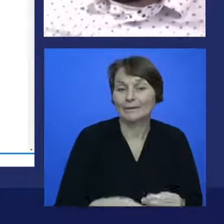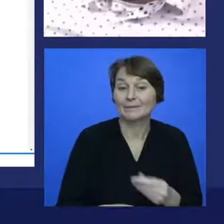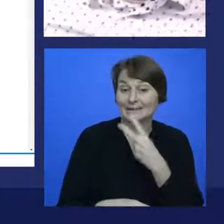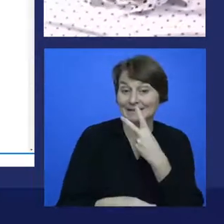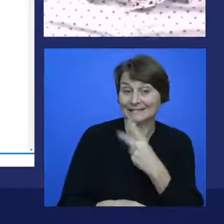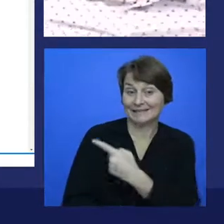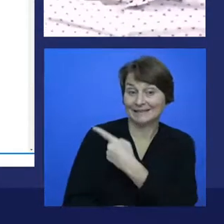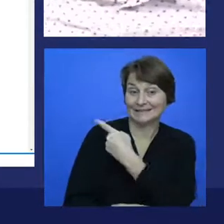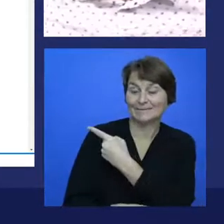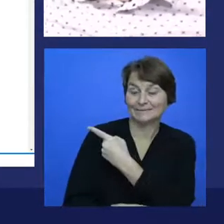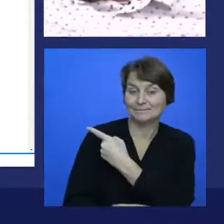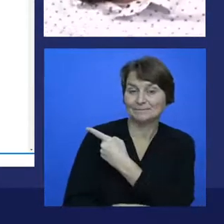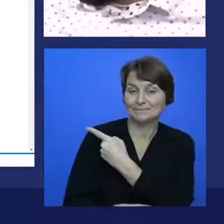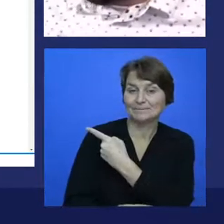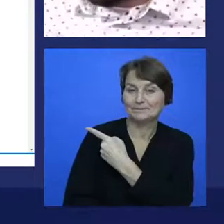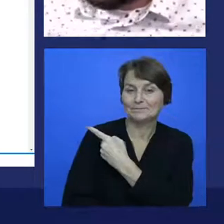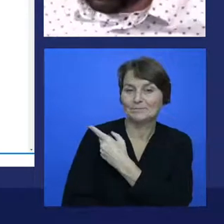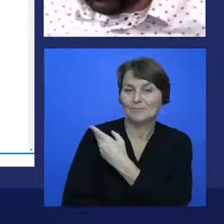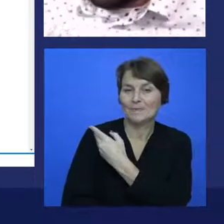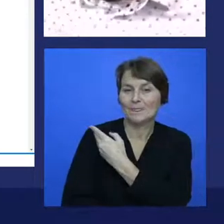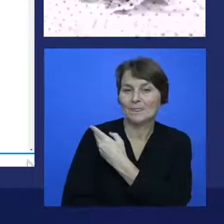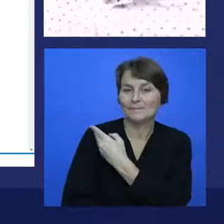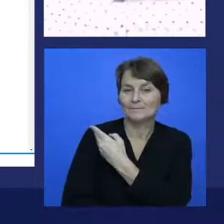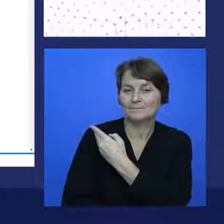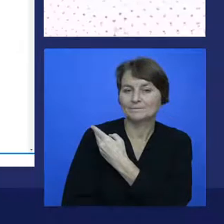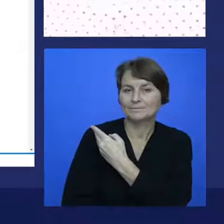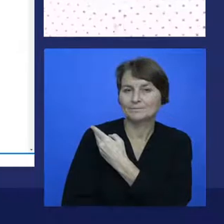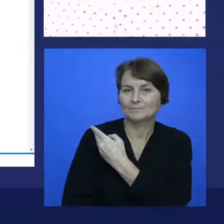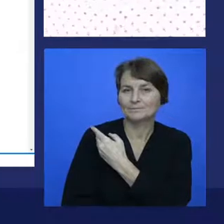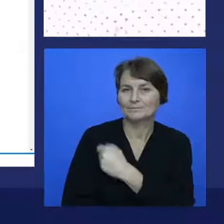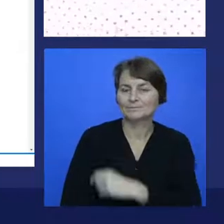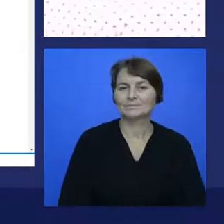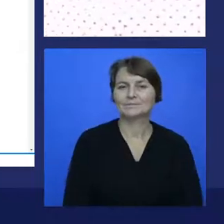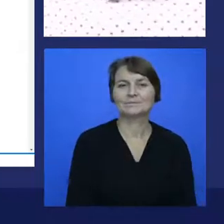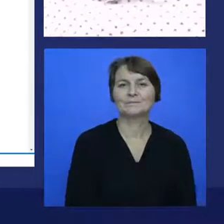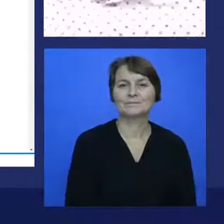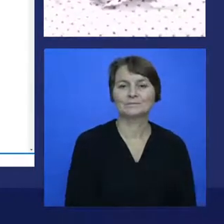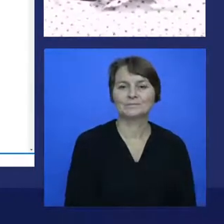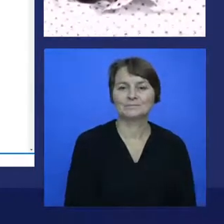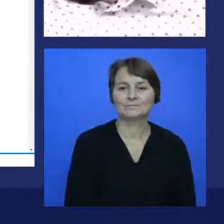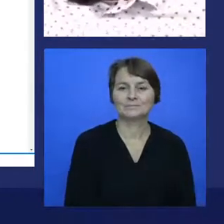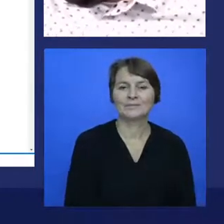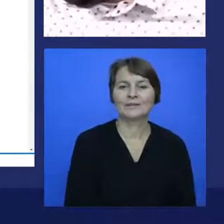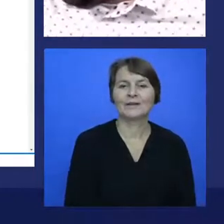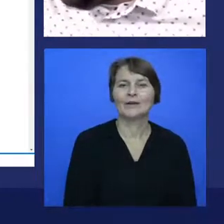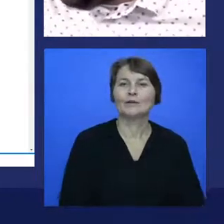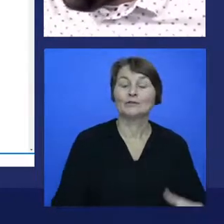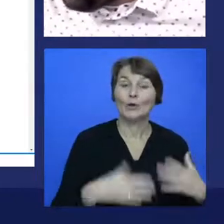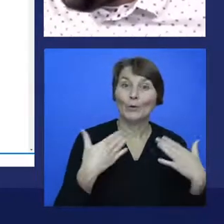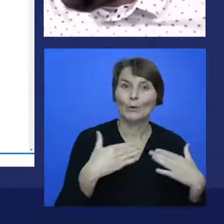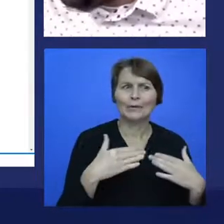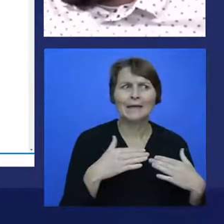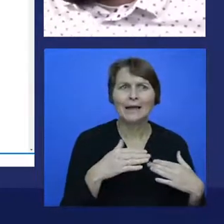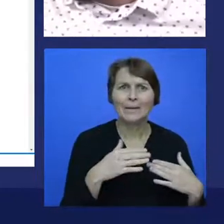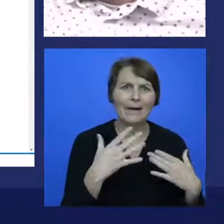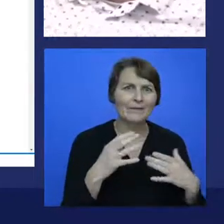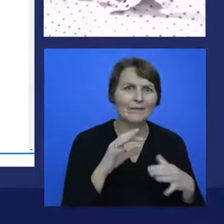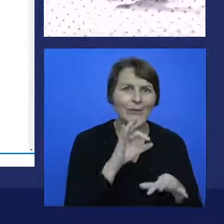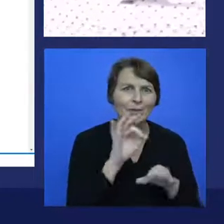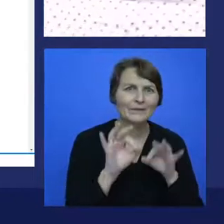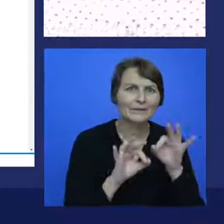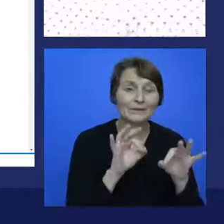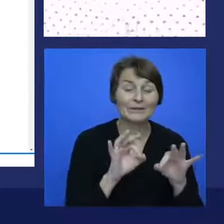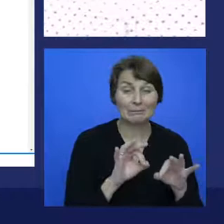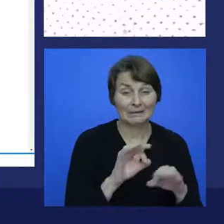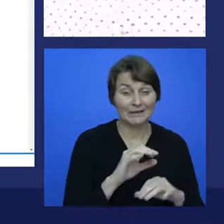and then deep learning with PyTorch. Okay. Whew. Let's go to the questions because I went